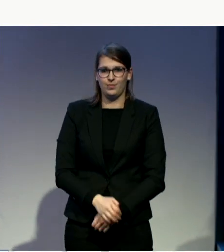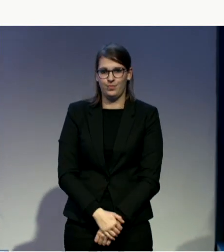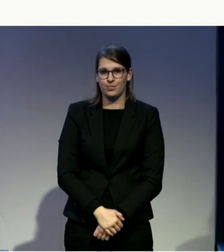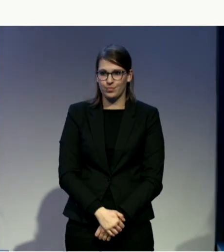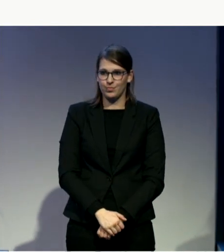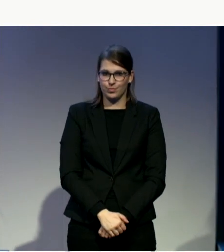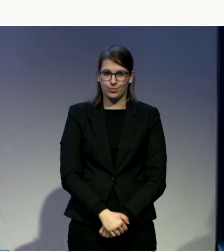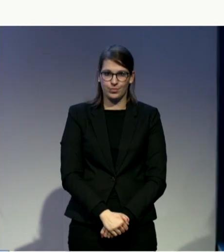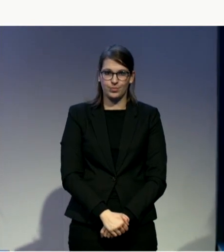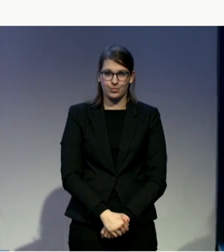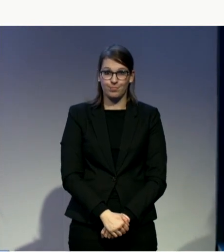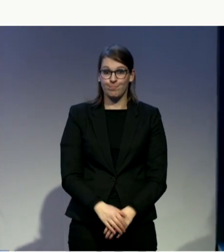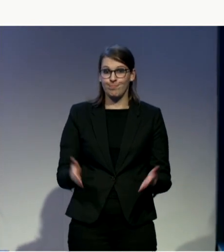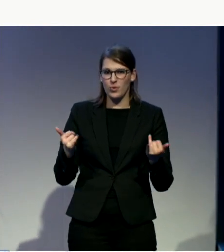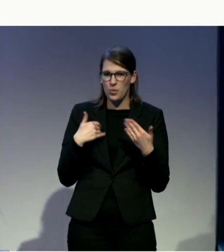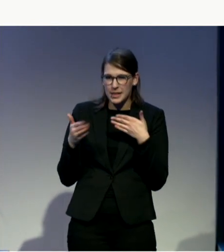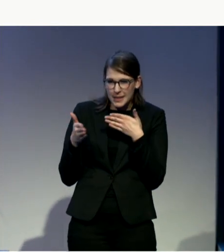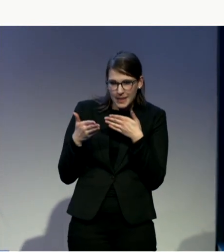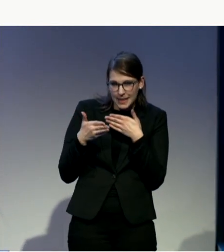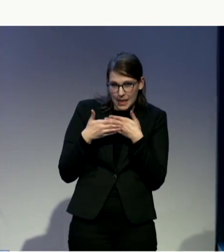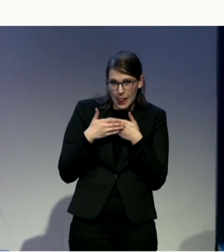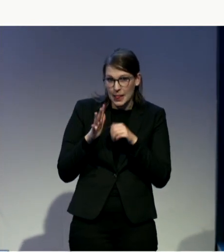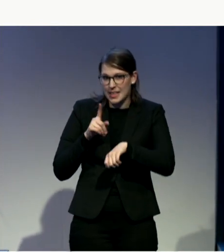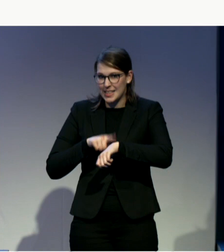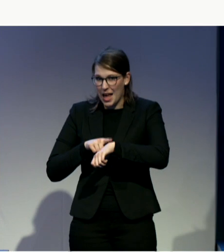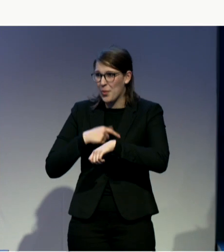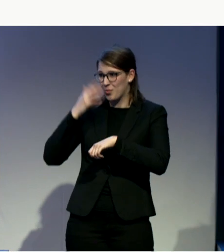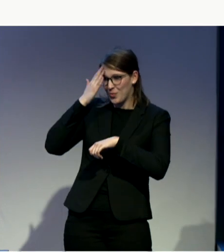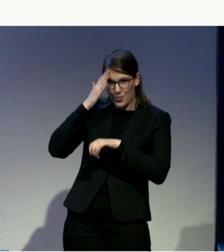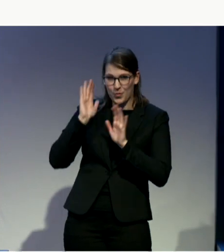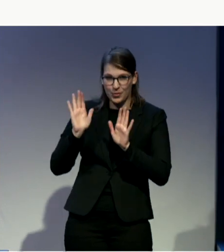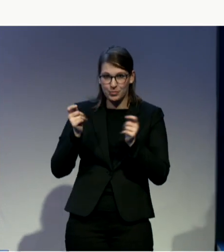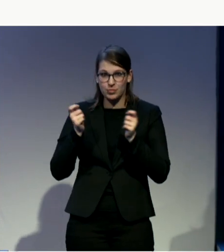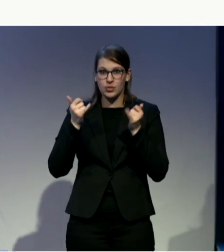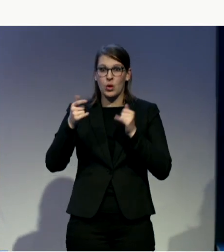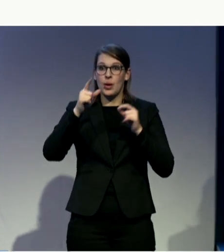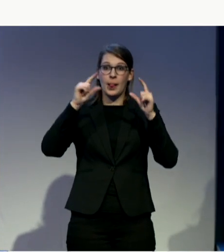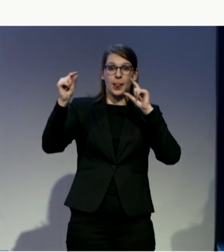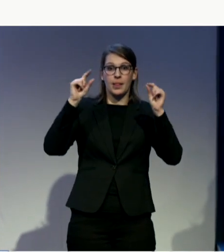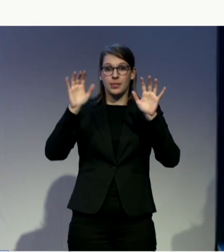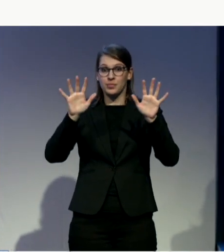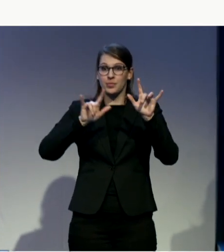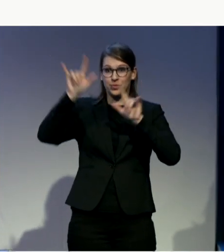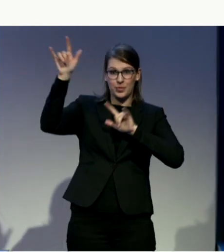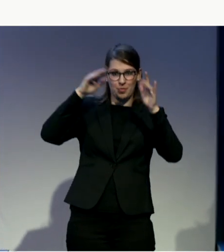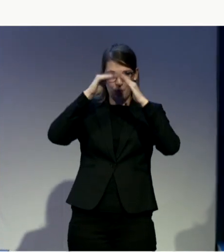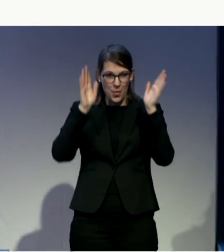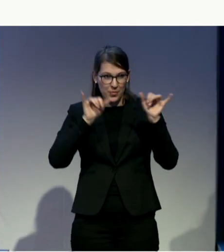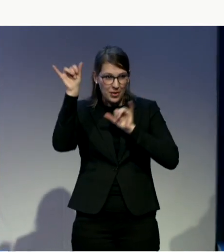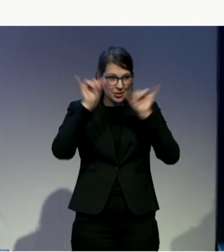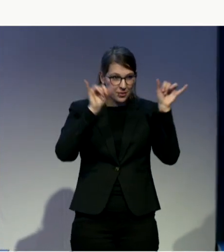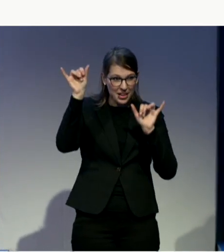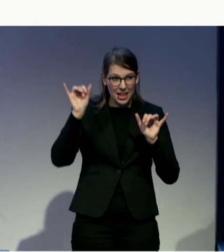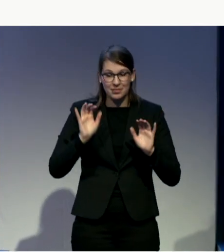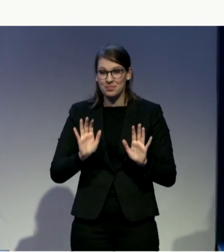round up this session, because I'm aware that everyone has planes to catch, one of the things that struck me about all